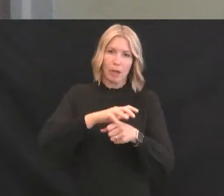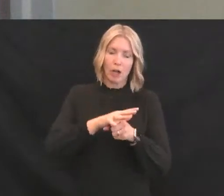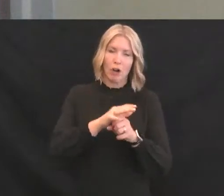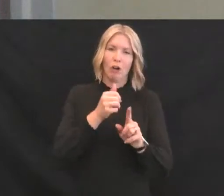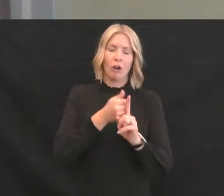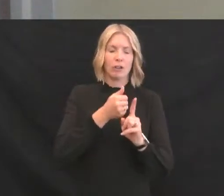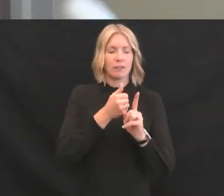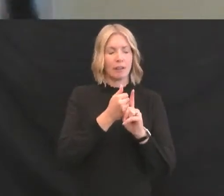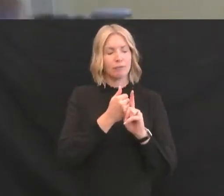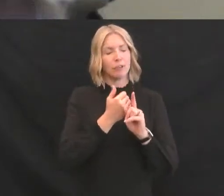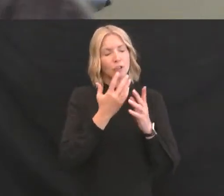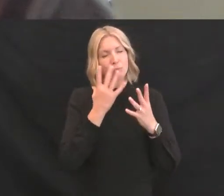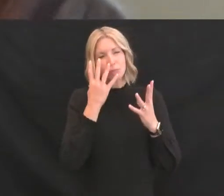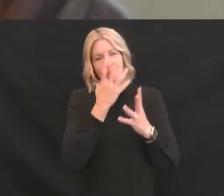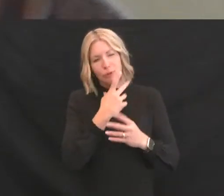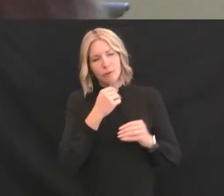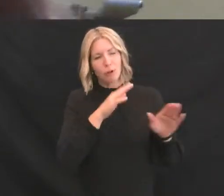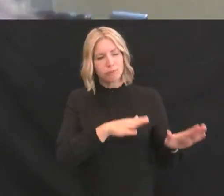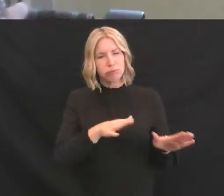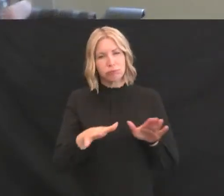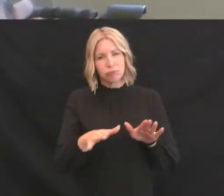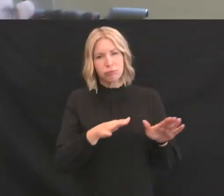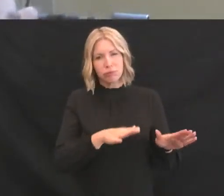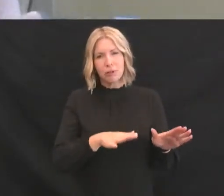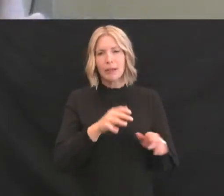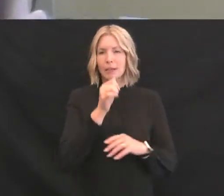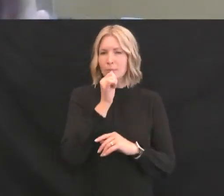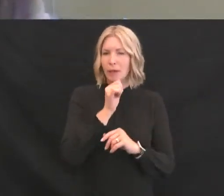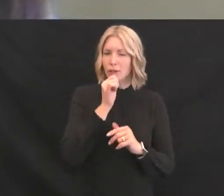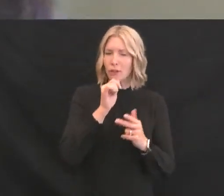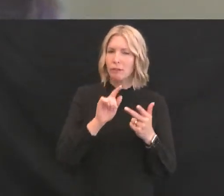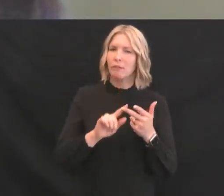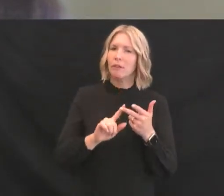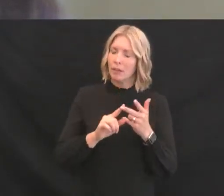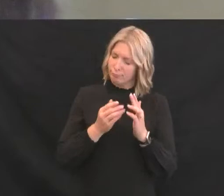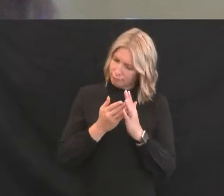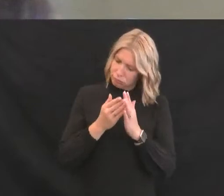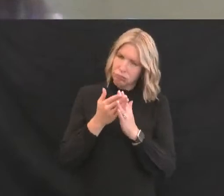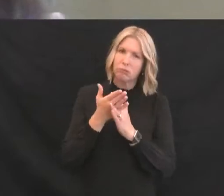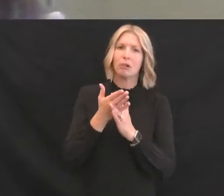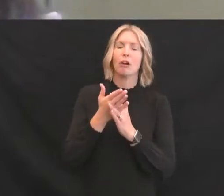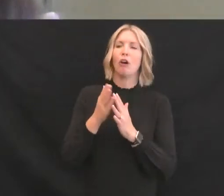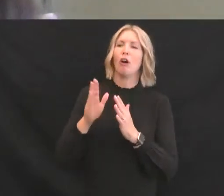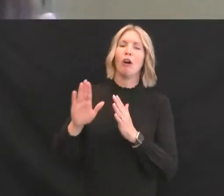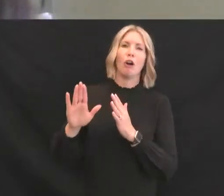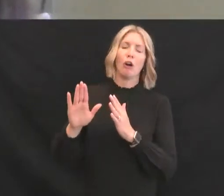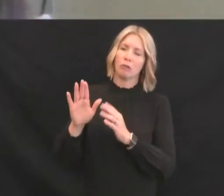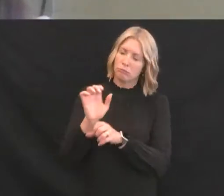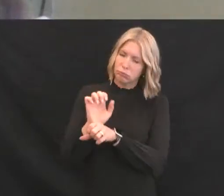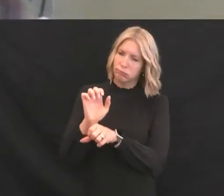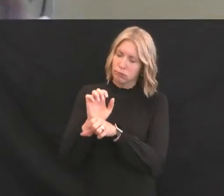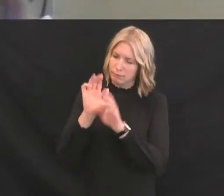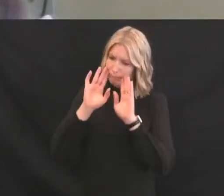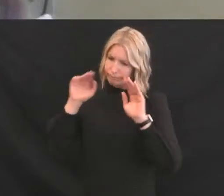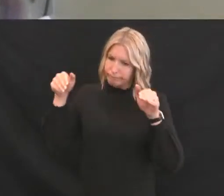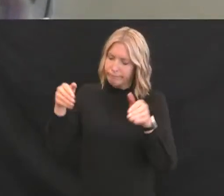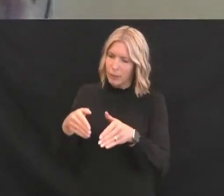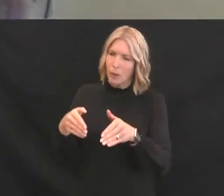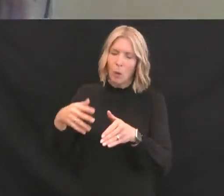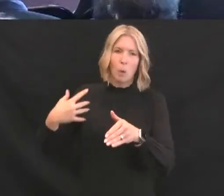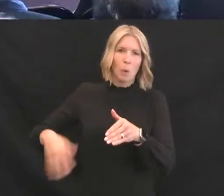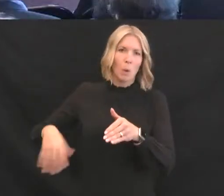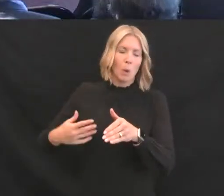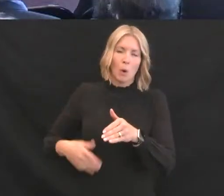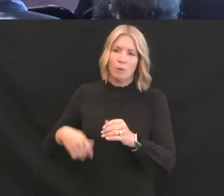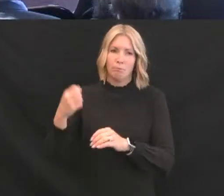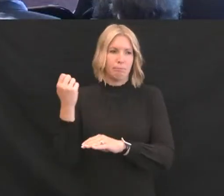and resilience. Her work has been instrumental in our province achieving the highest COVID-19 vaccination rates in the country.